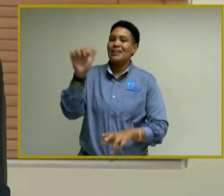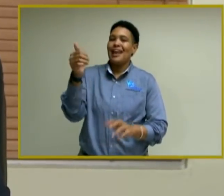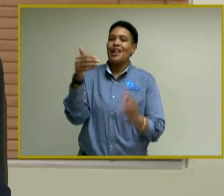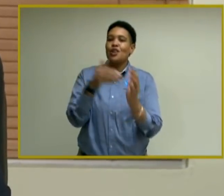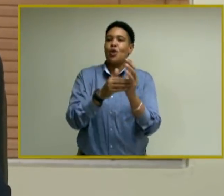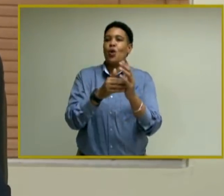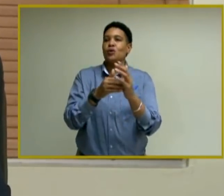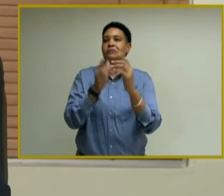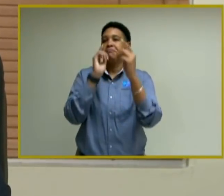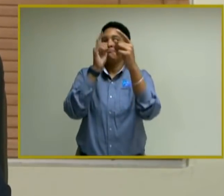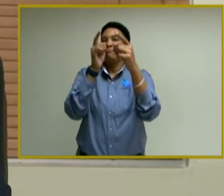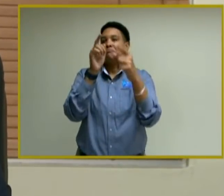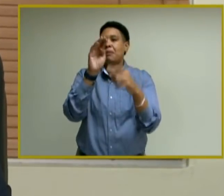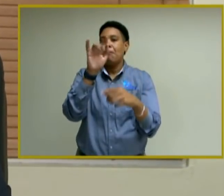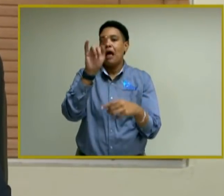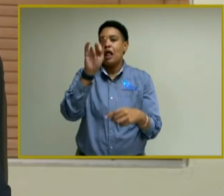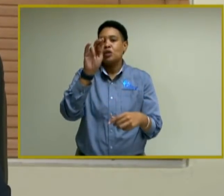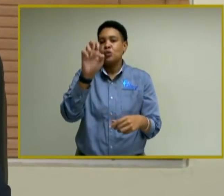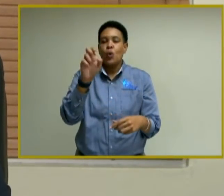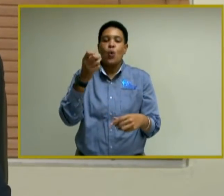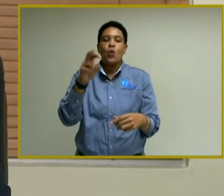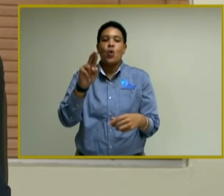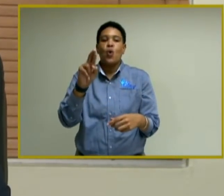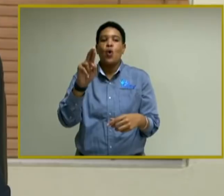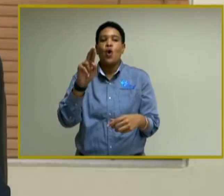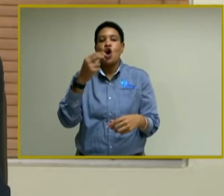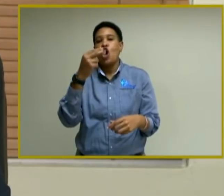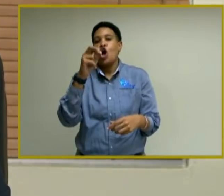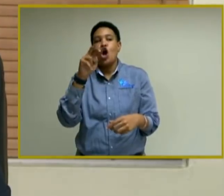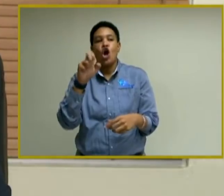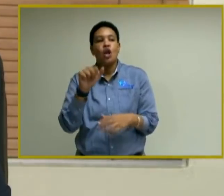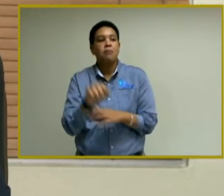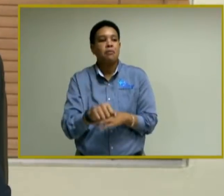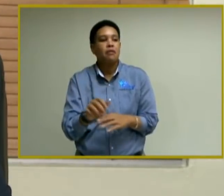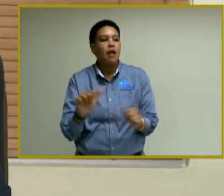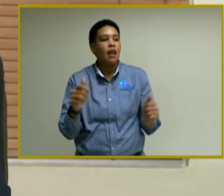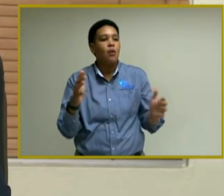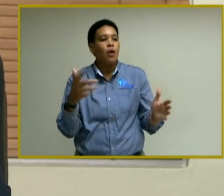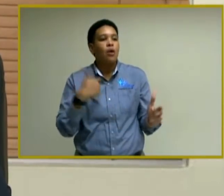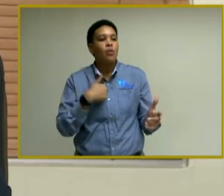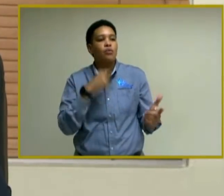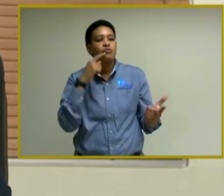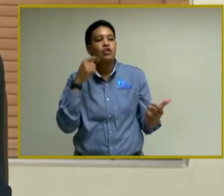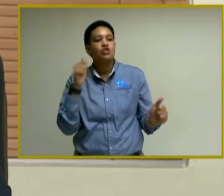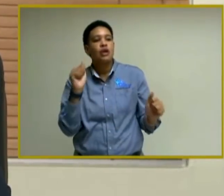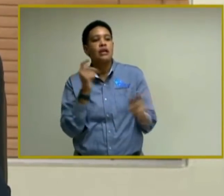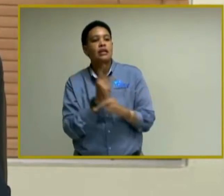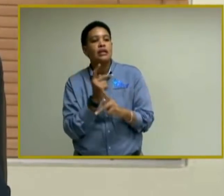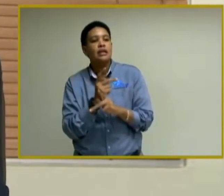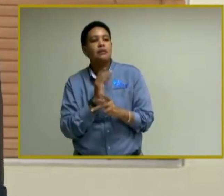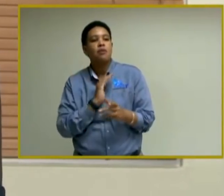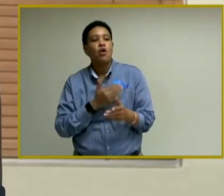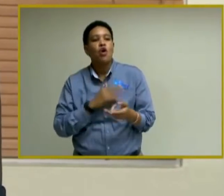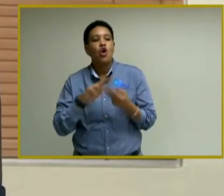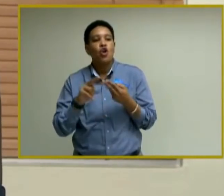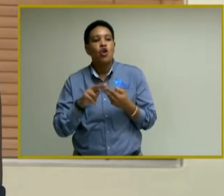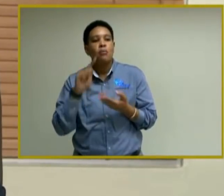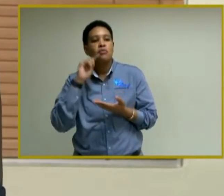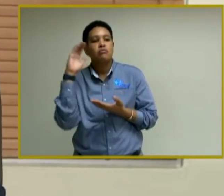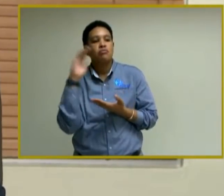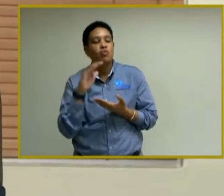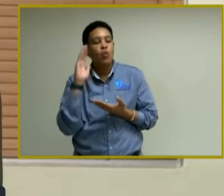milestone or hurdle in any way. We would have been trying to keep our numbers down at all